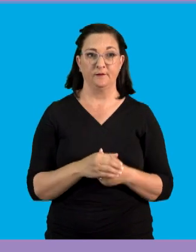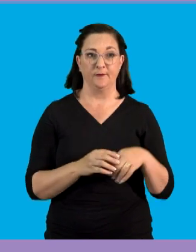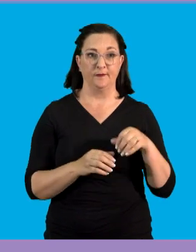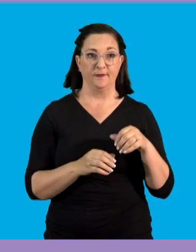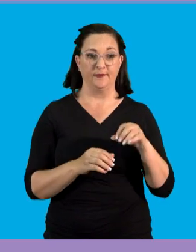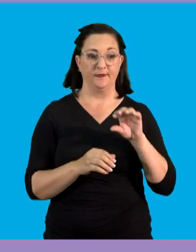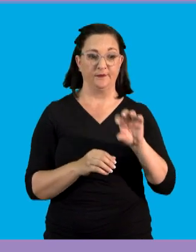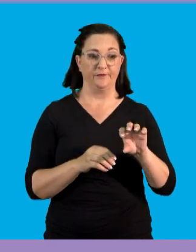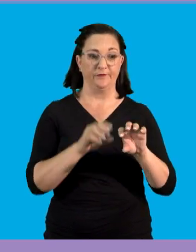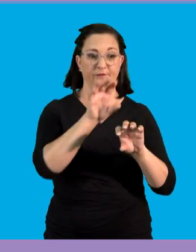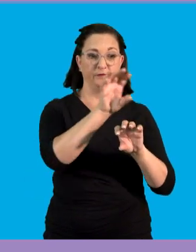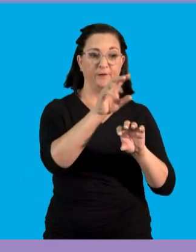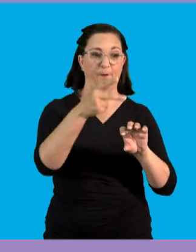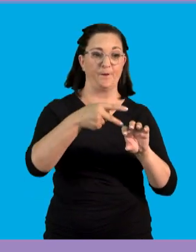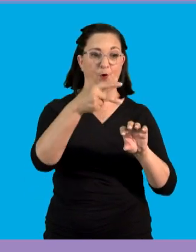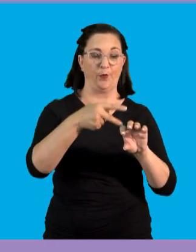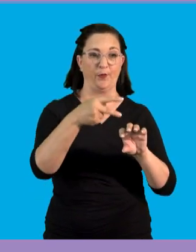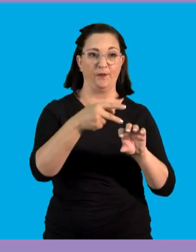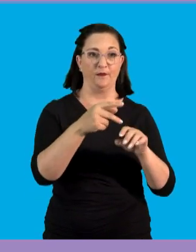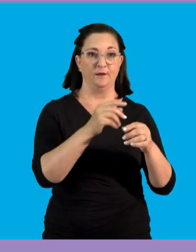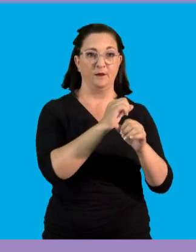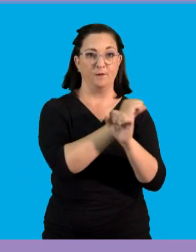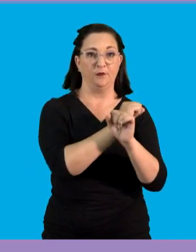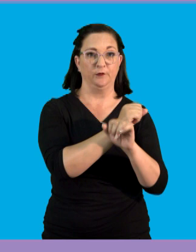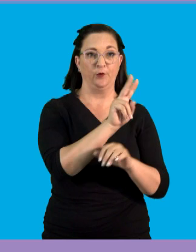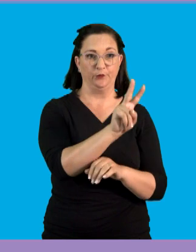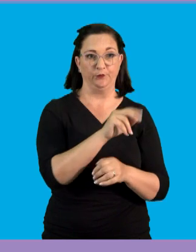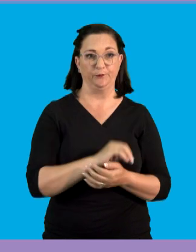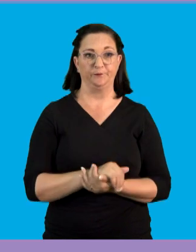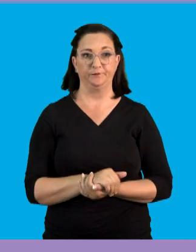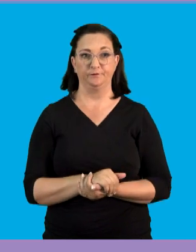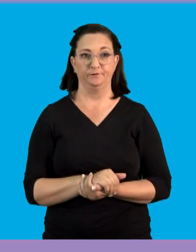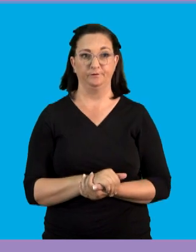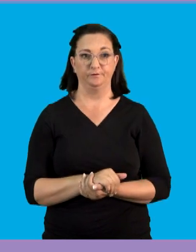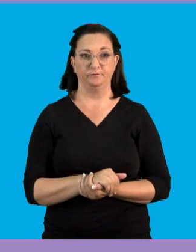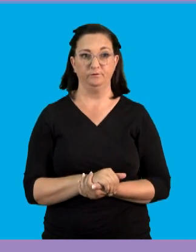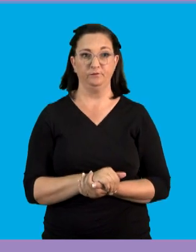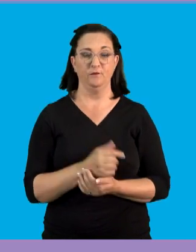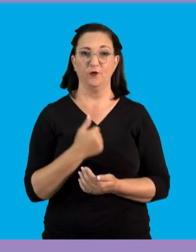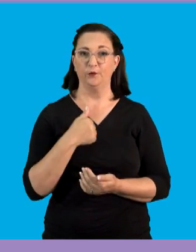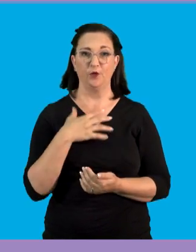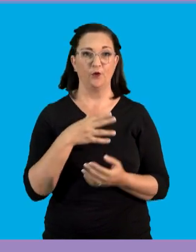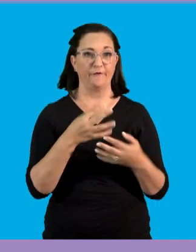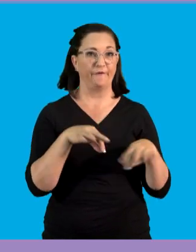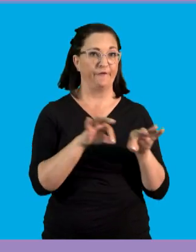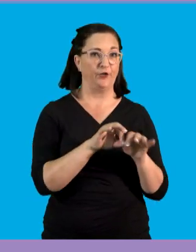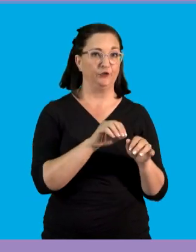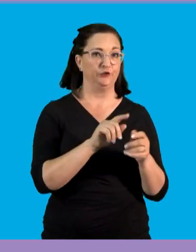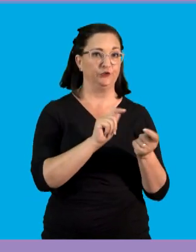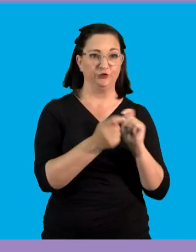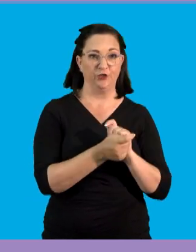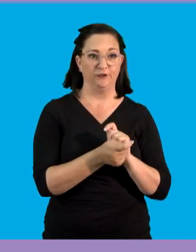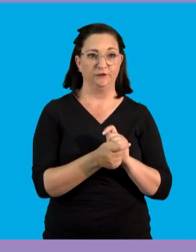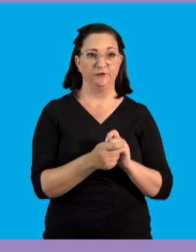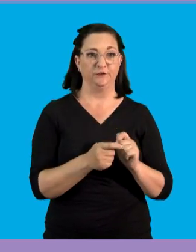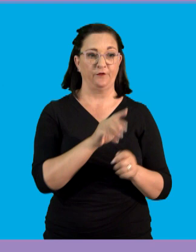the denominator and the numerator by 2. And the reason why we are doing this is because we don't want to change that value. When the answer